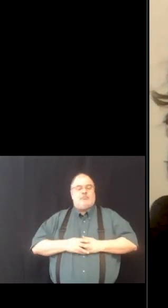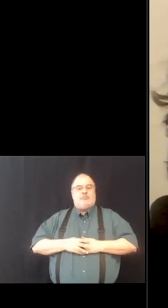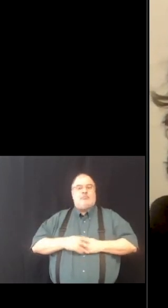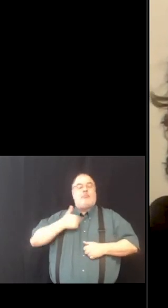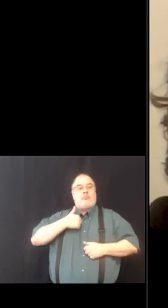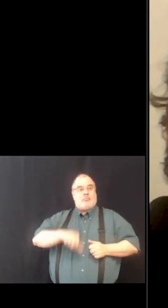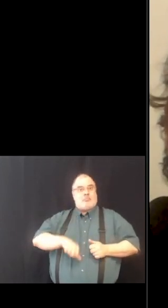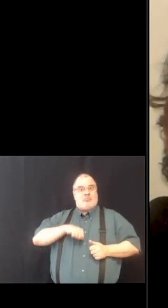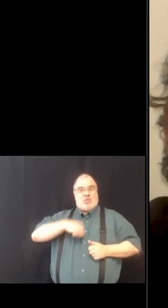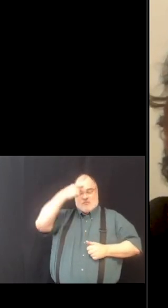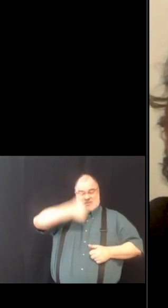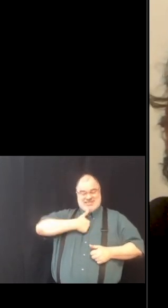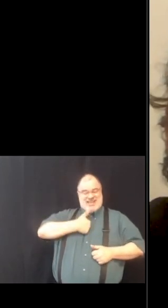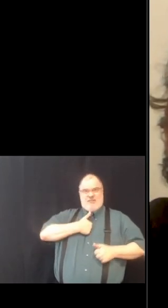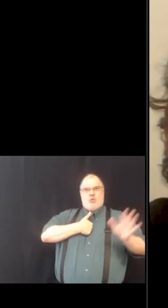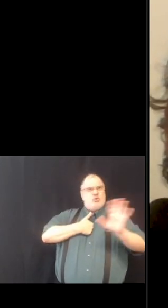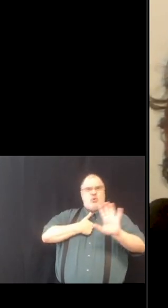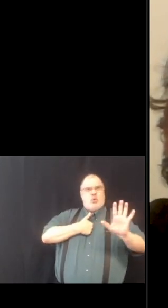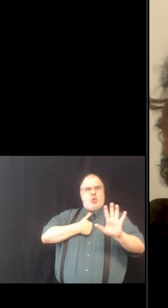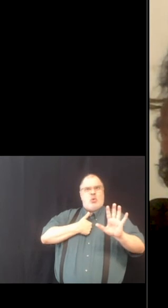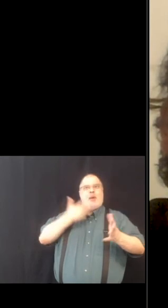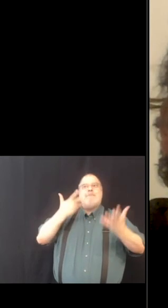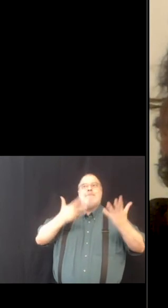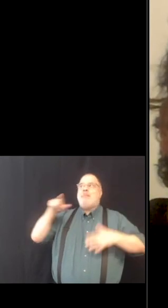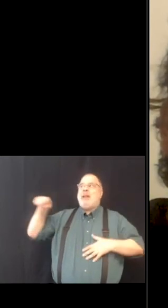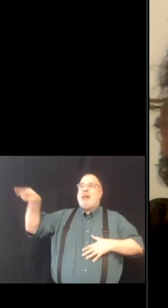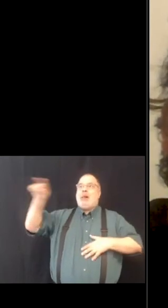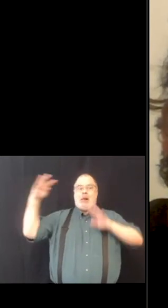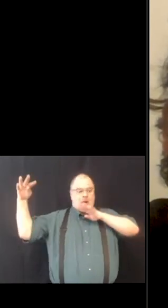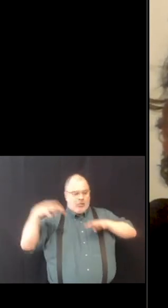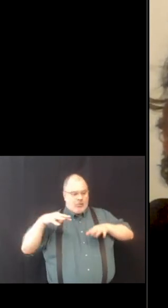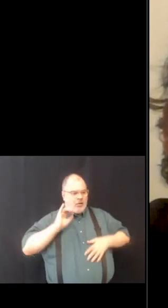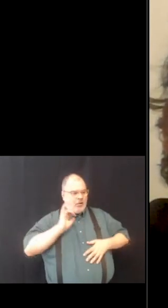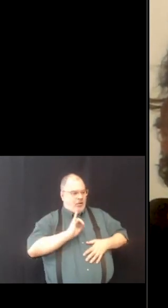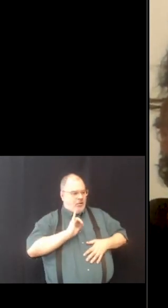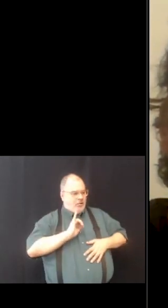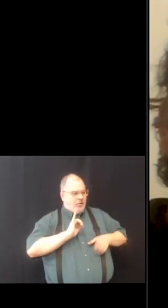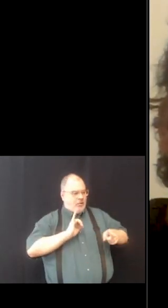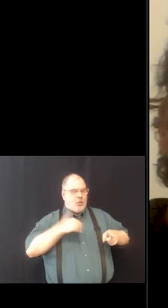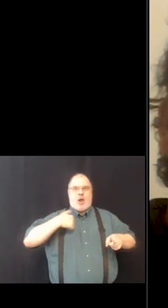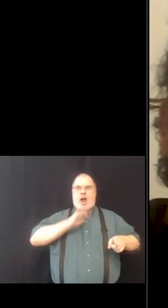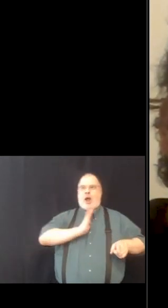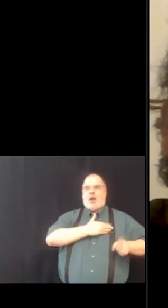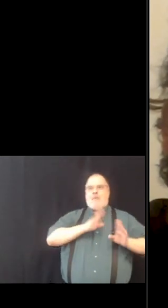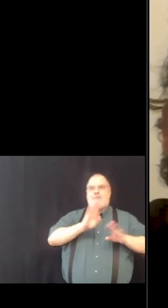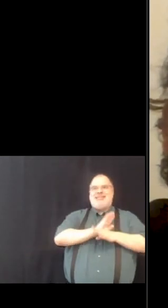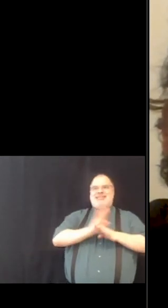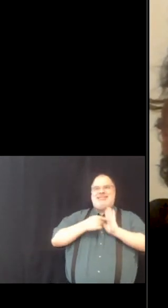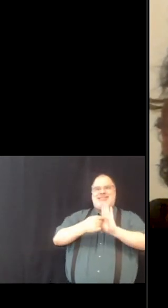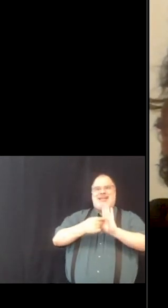myself, but rather that it might bring attention to the way our business is run and act as an example that all people, regardless of